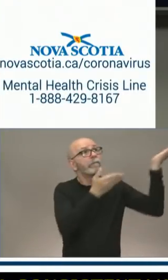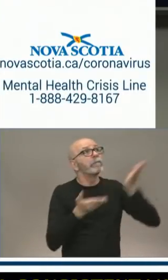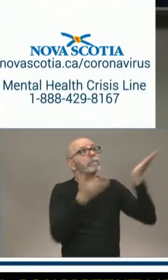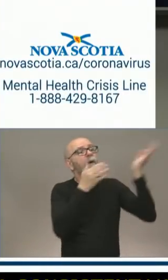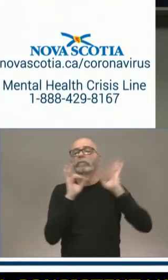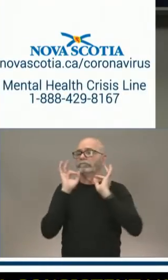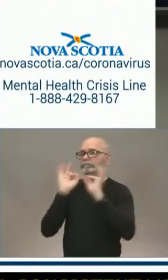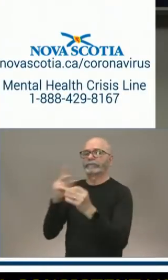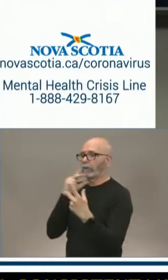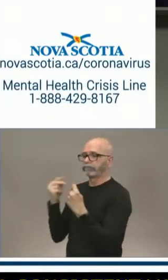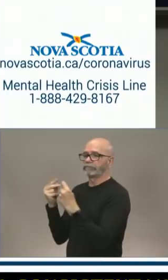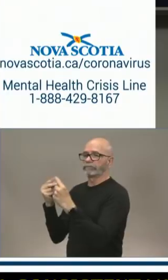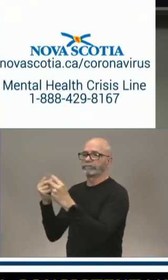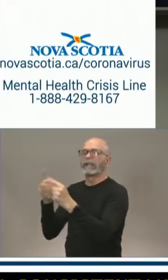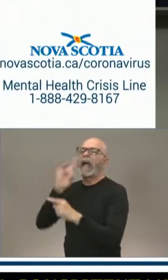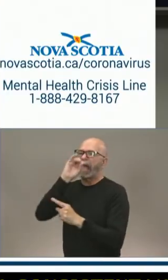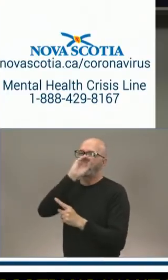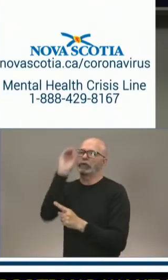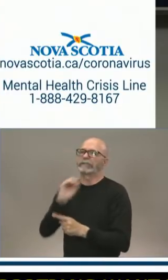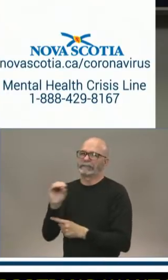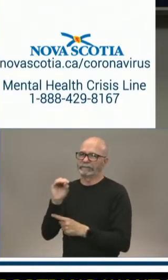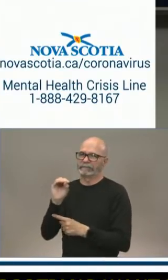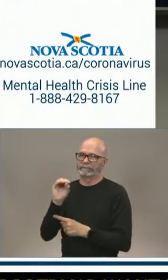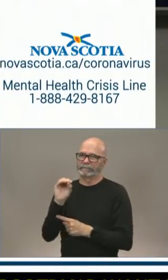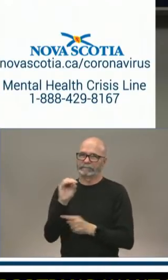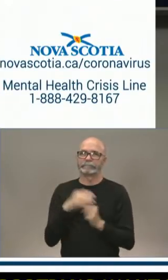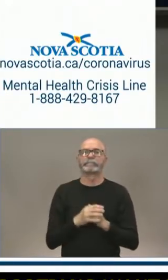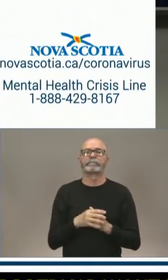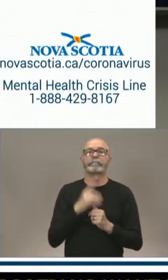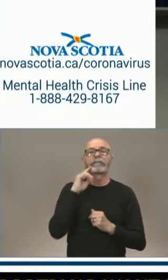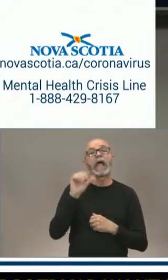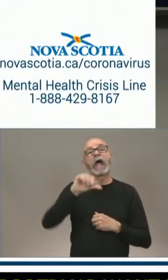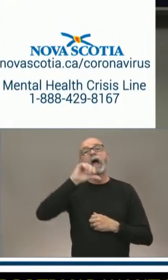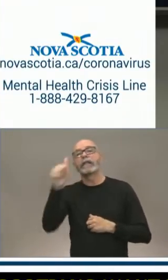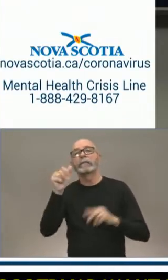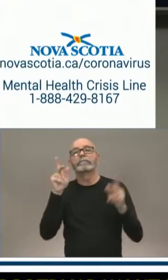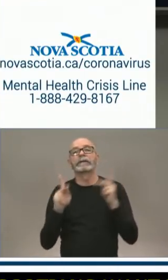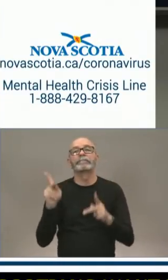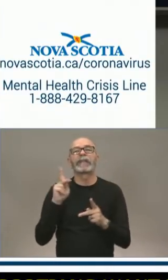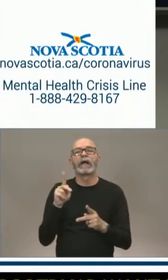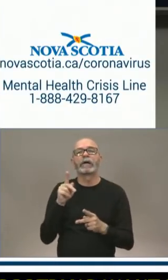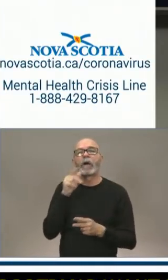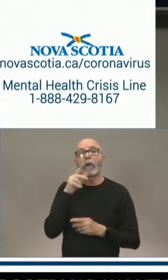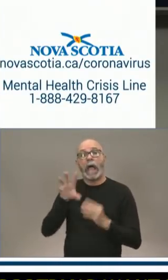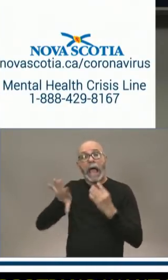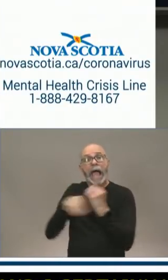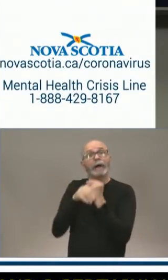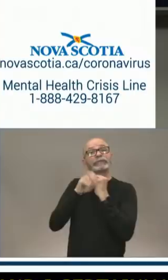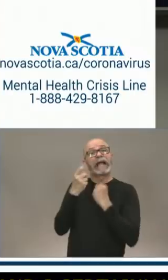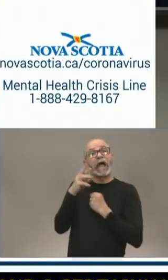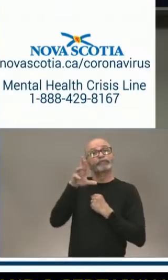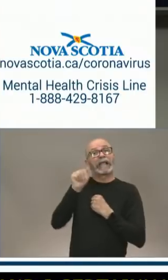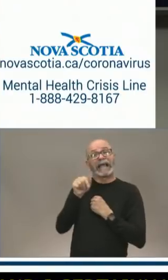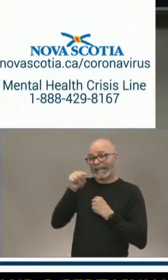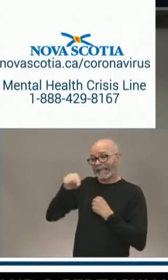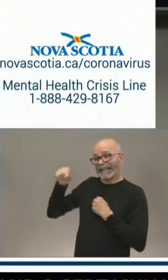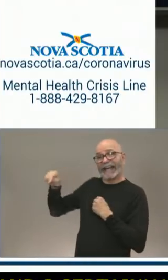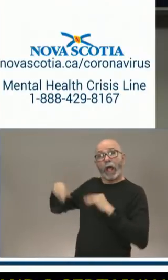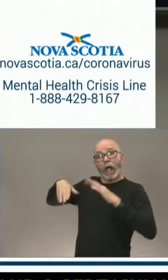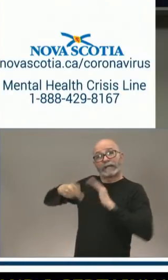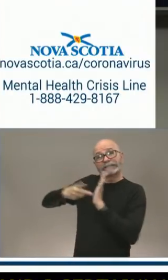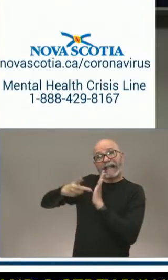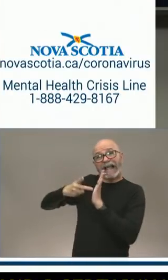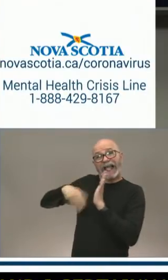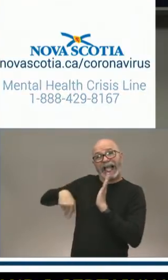it'll take a little longer to get all those extra people their first doses. But every time a new vaccine comes on board, and we heard today